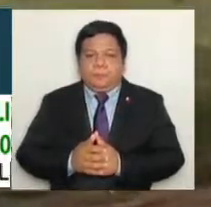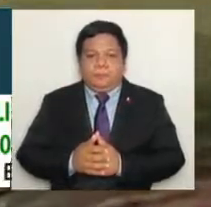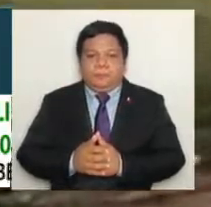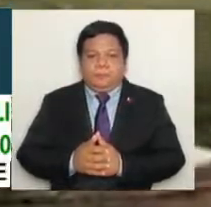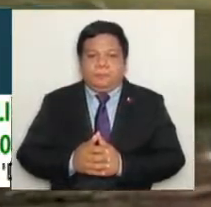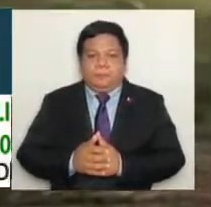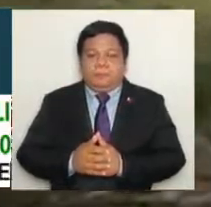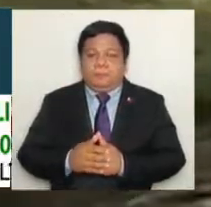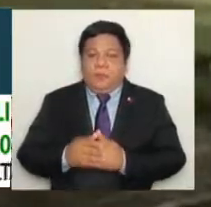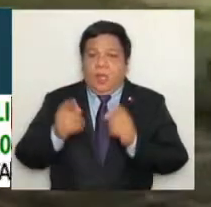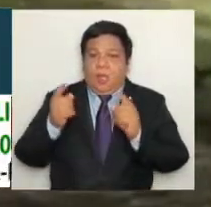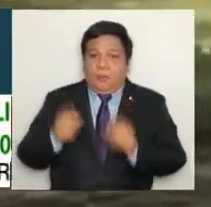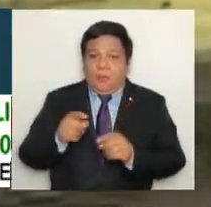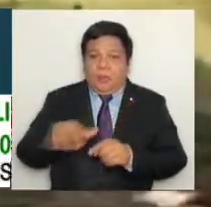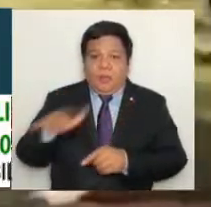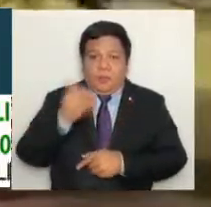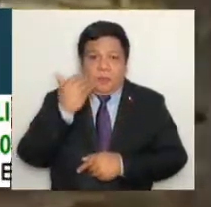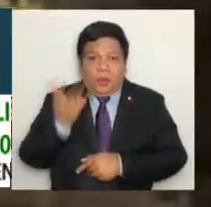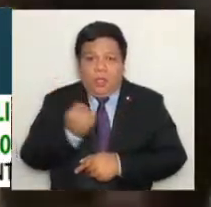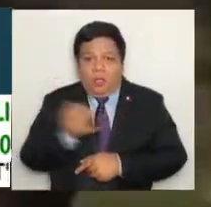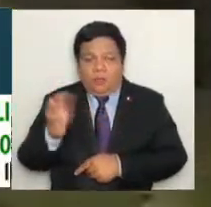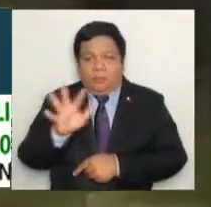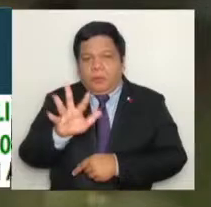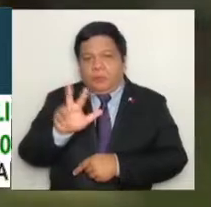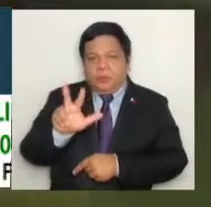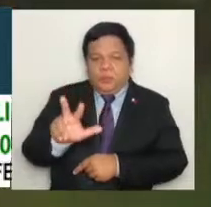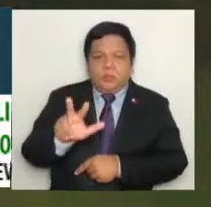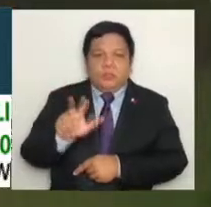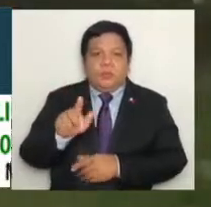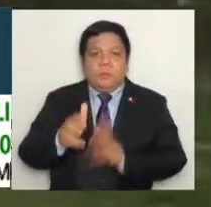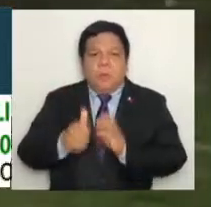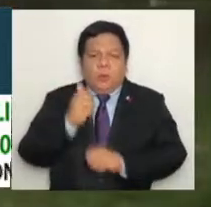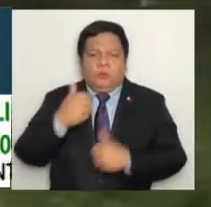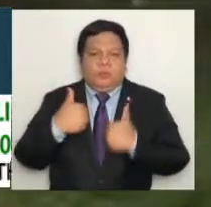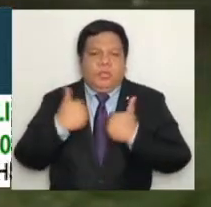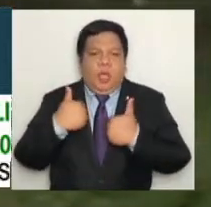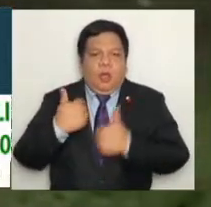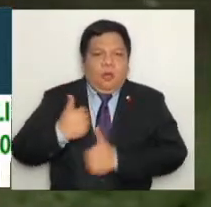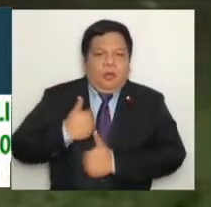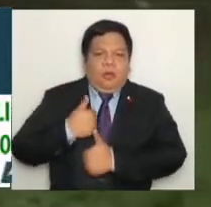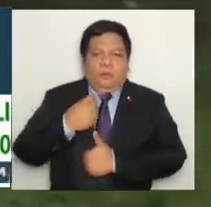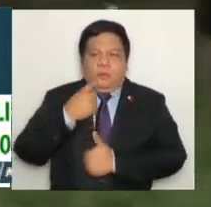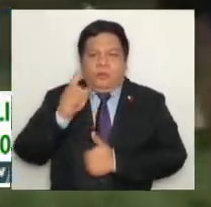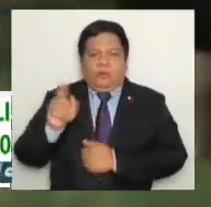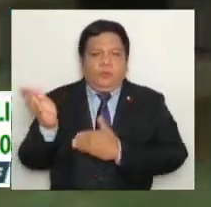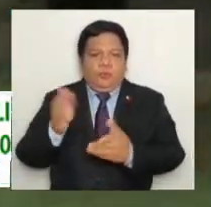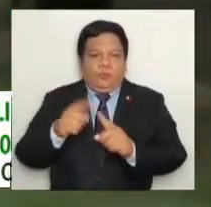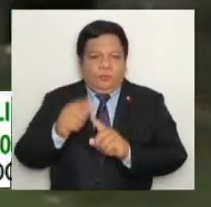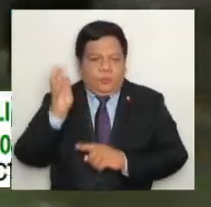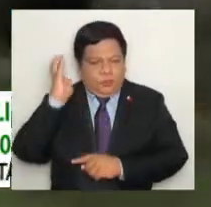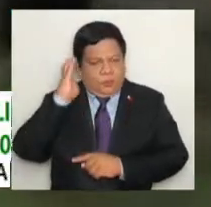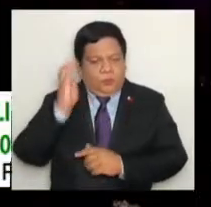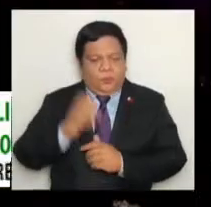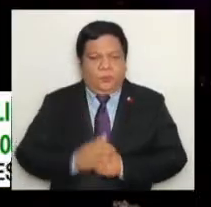53 died in that tragedy, most of whom were young soldiers being deployed to Mindanao.